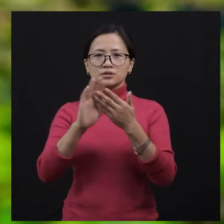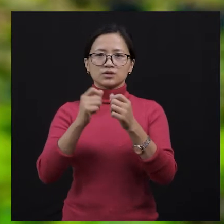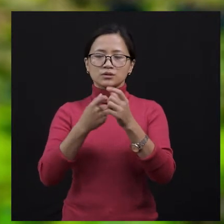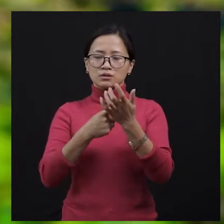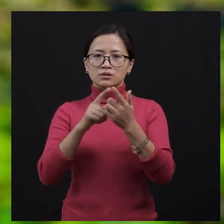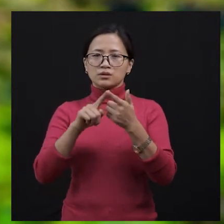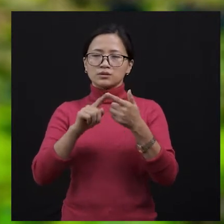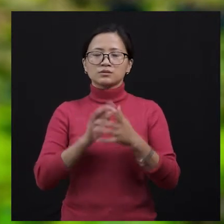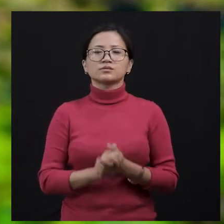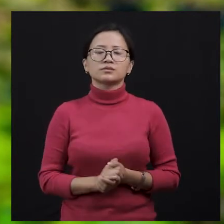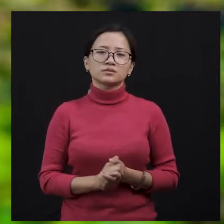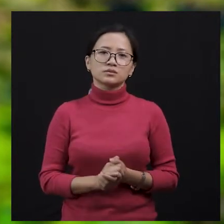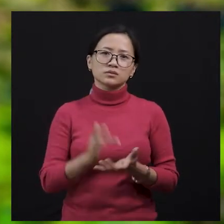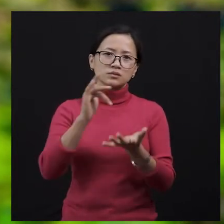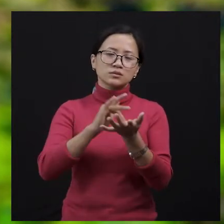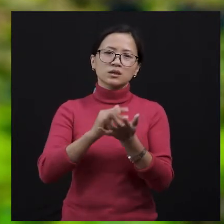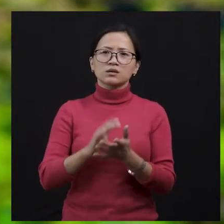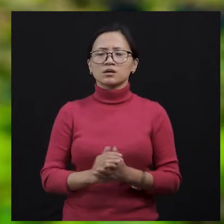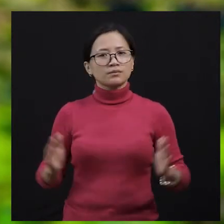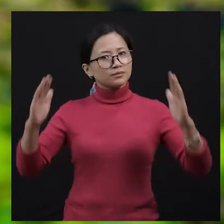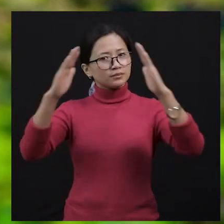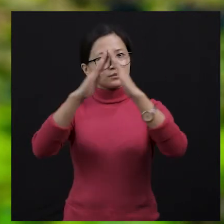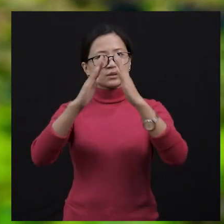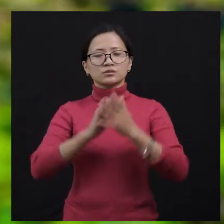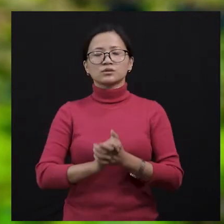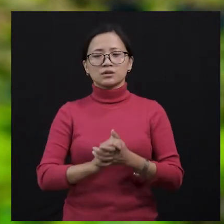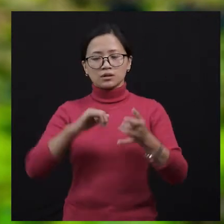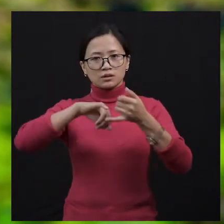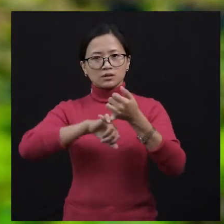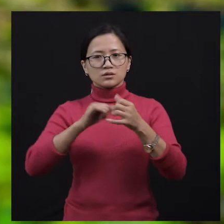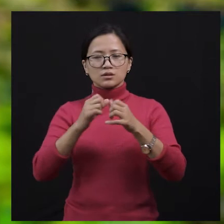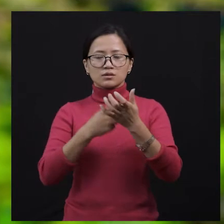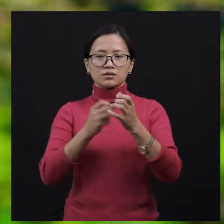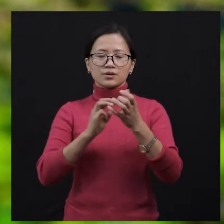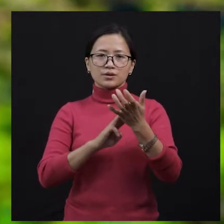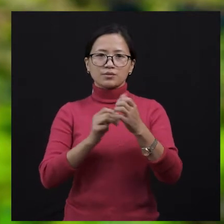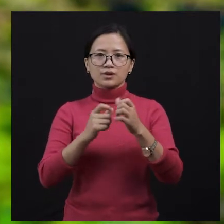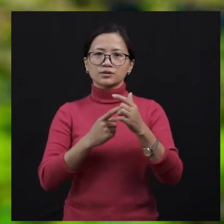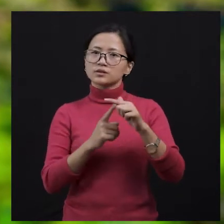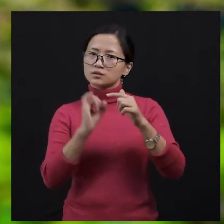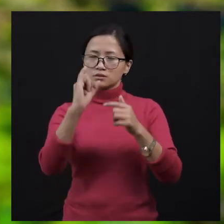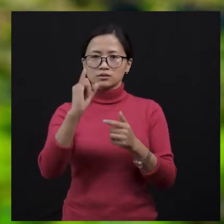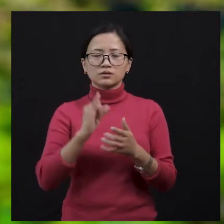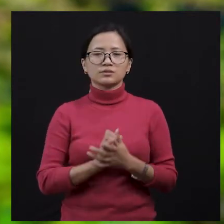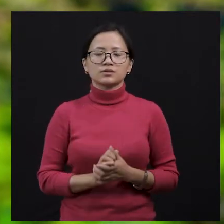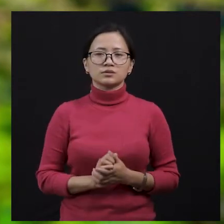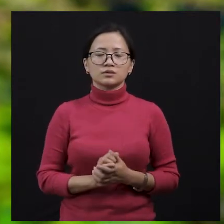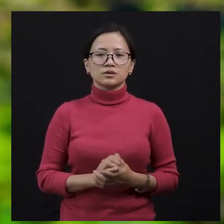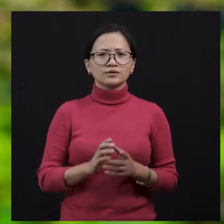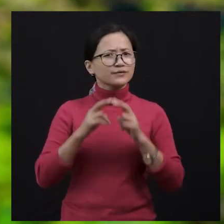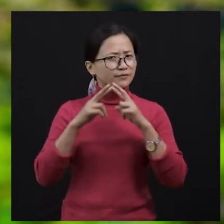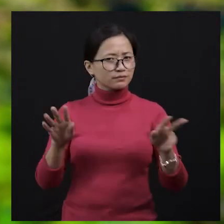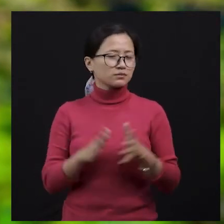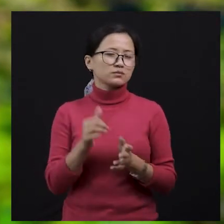you'll see here it is located near Mount Saramati. Okay? So students, it is very